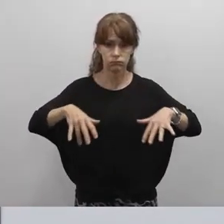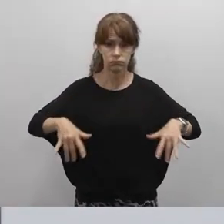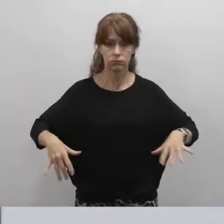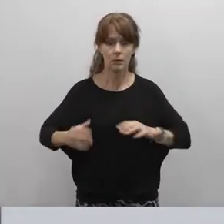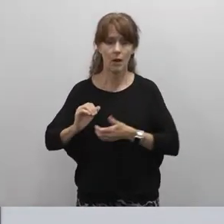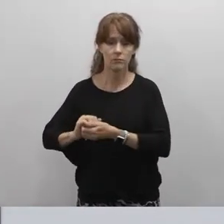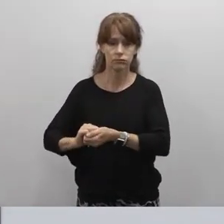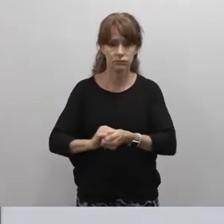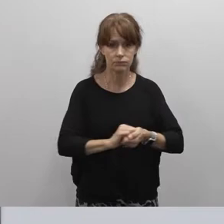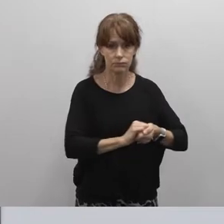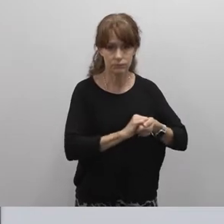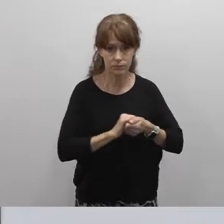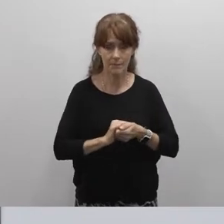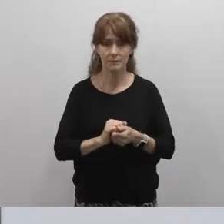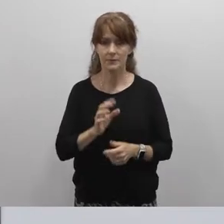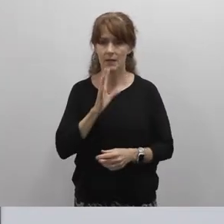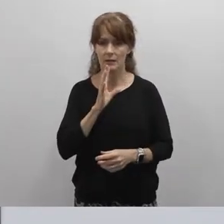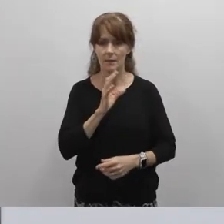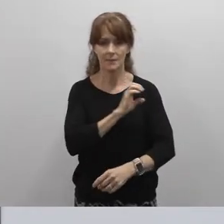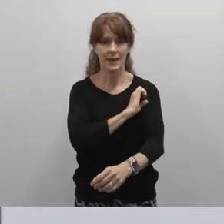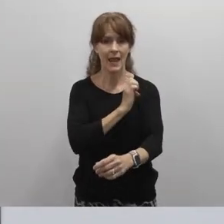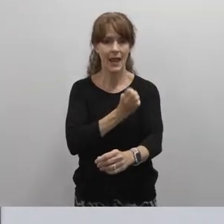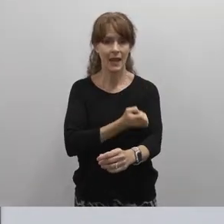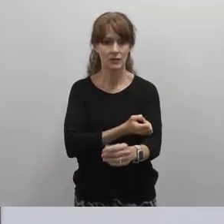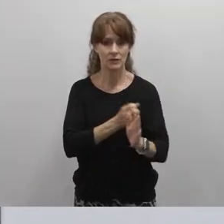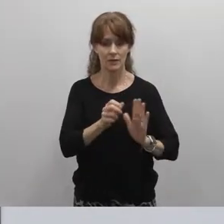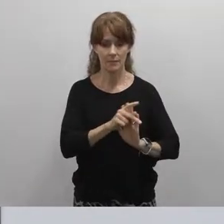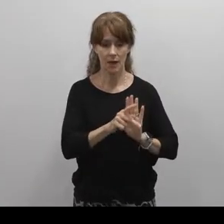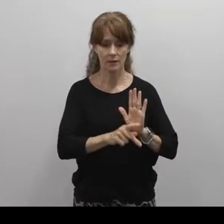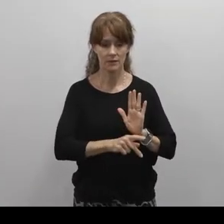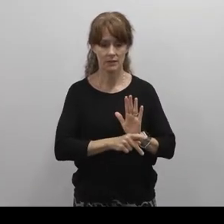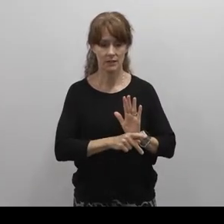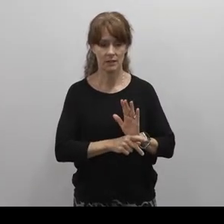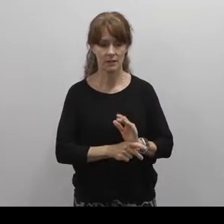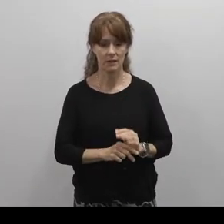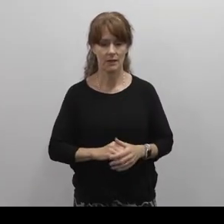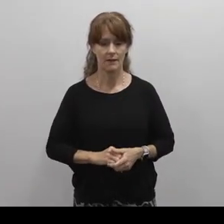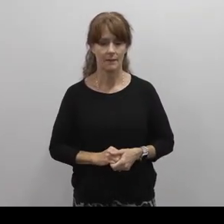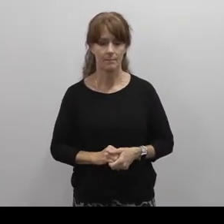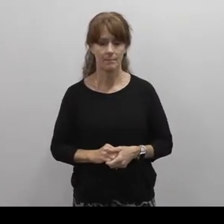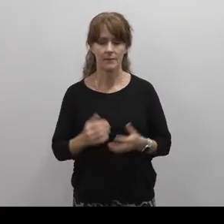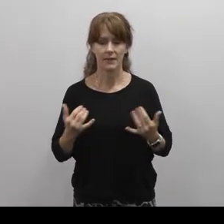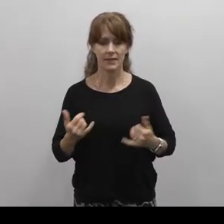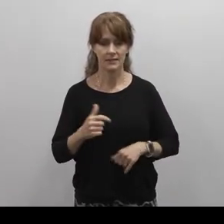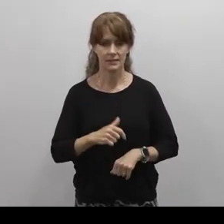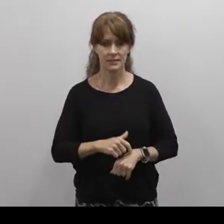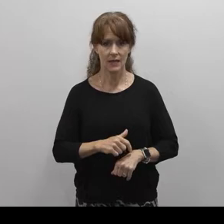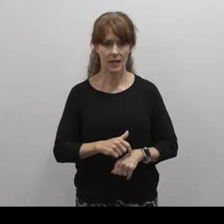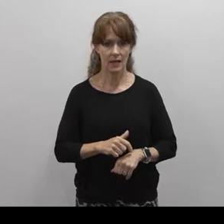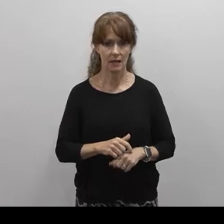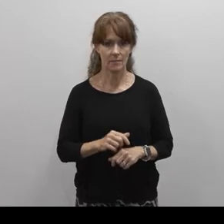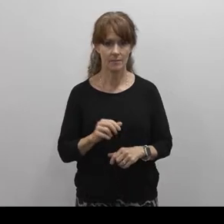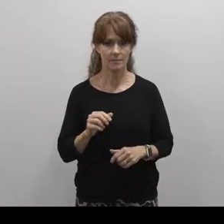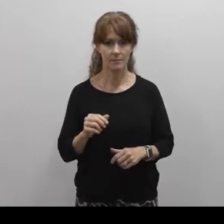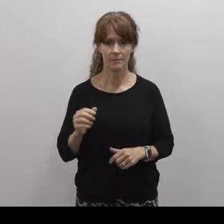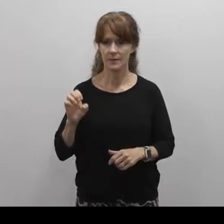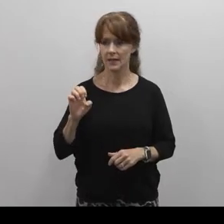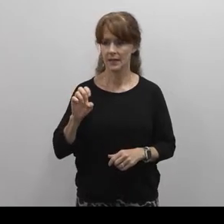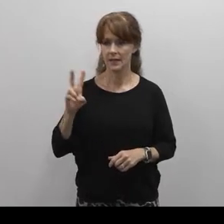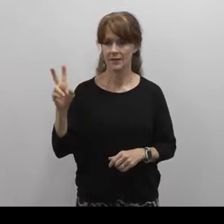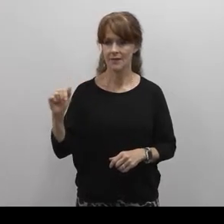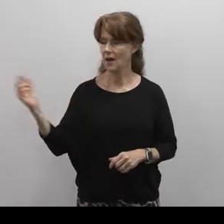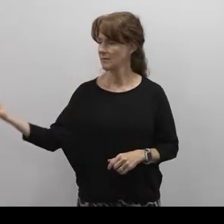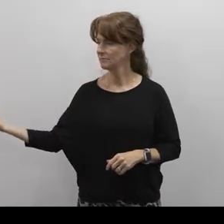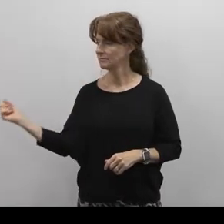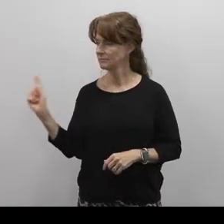hand. So I want to speak to our energy policy for a little while here. And actually, at this point in time, why don't we have Viva start making her way up here? Because